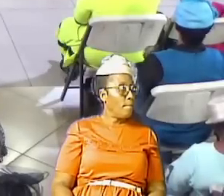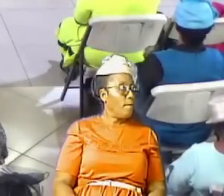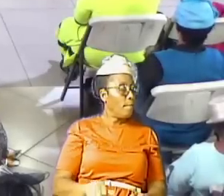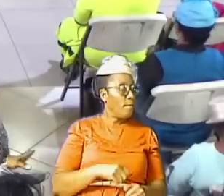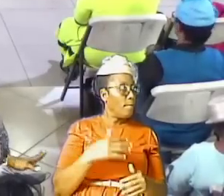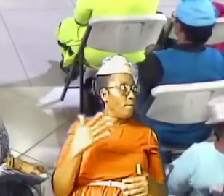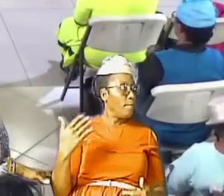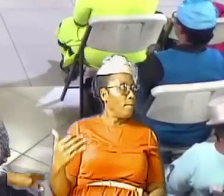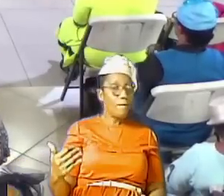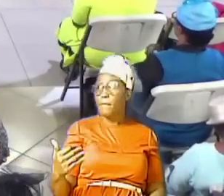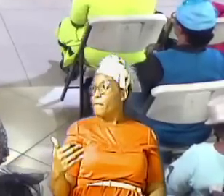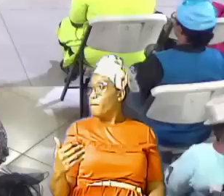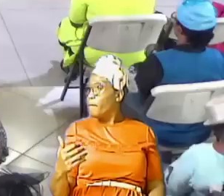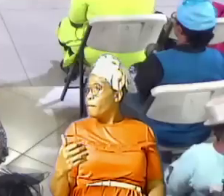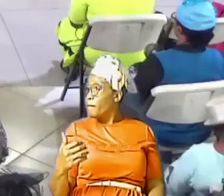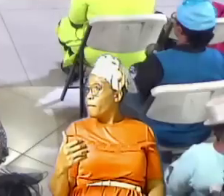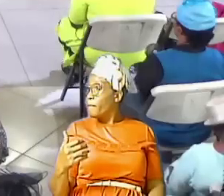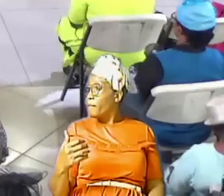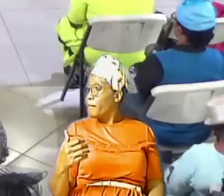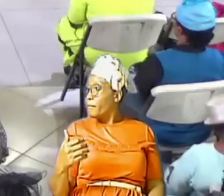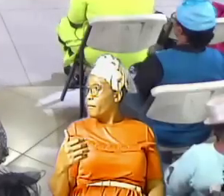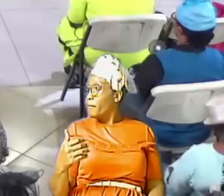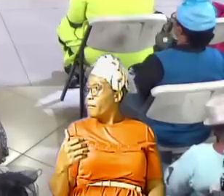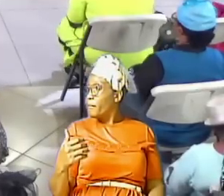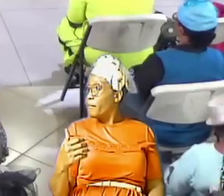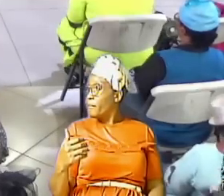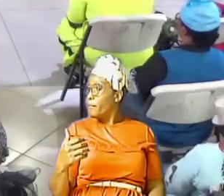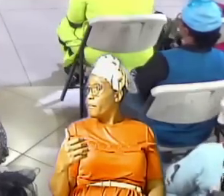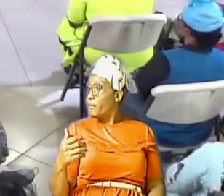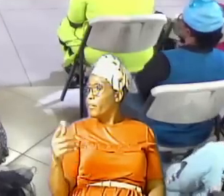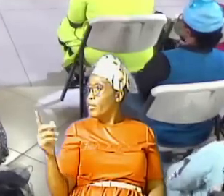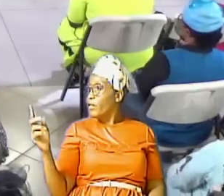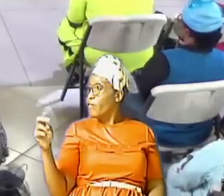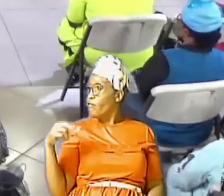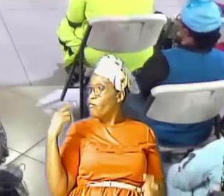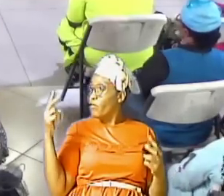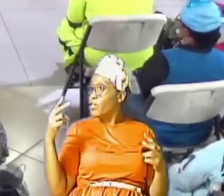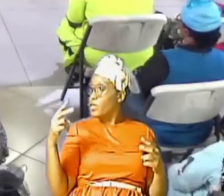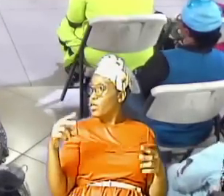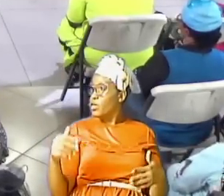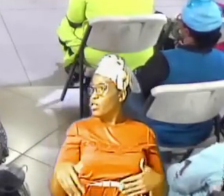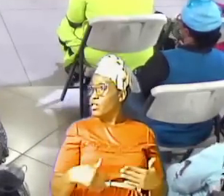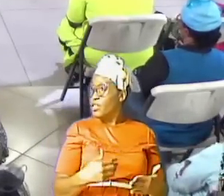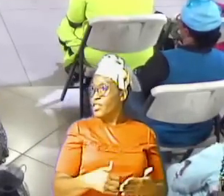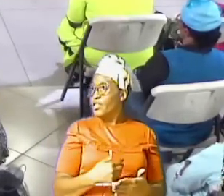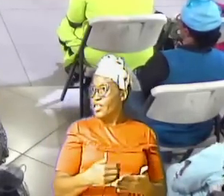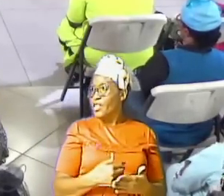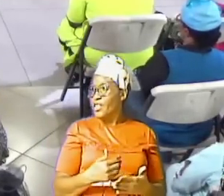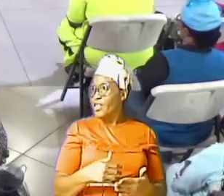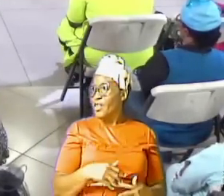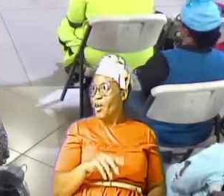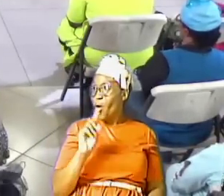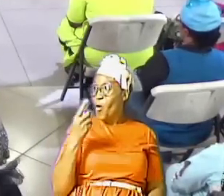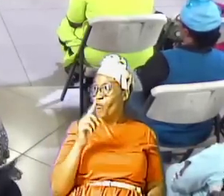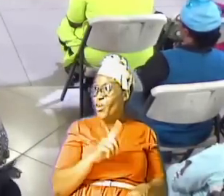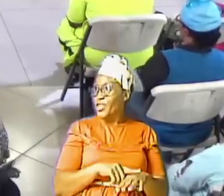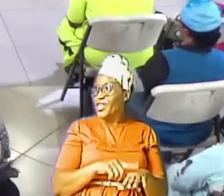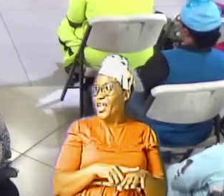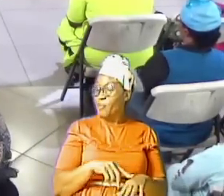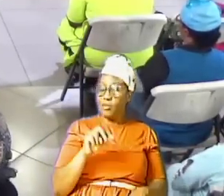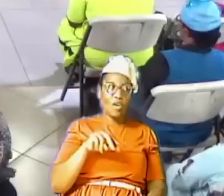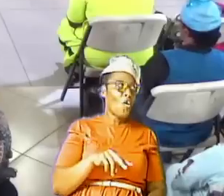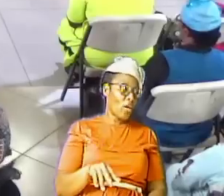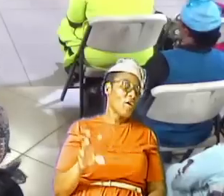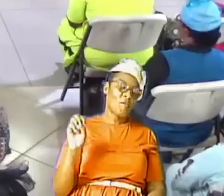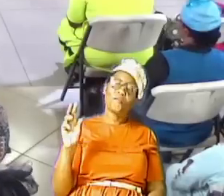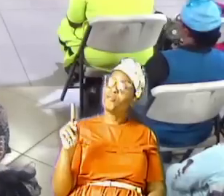Every now and then we jot the names down, but when it is 16 and 20 and 30, you know, we don't read all of them, but let me just